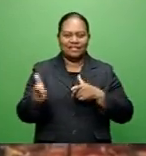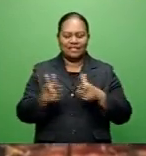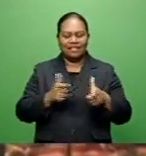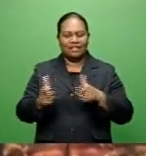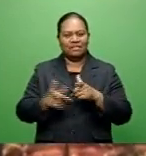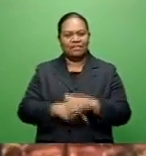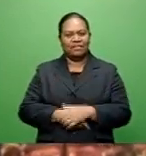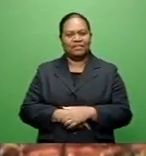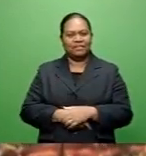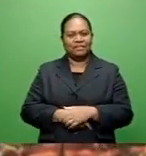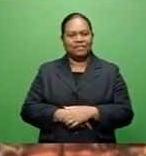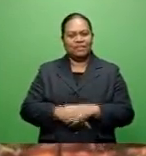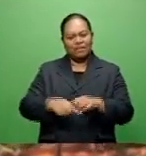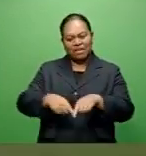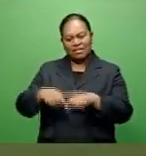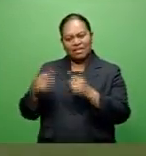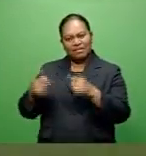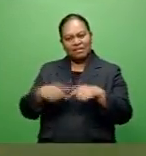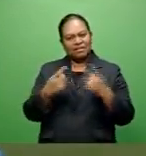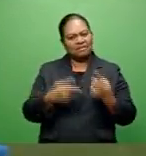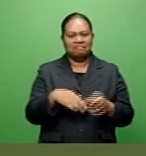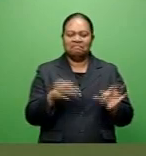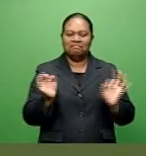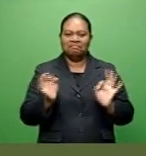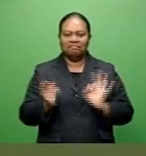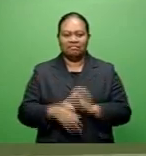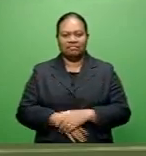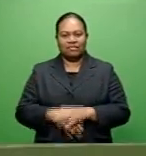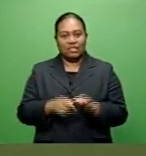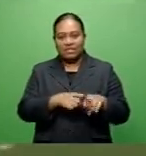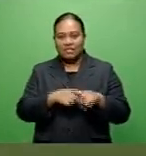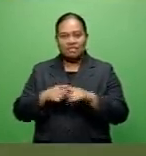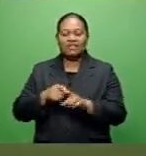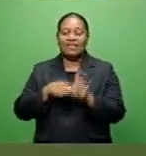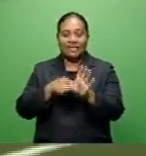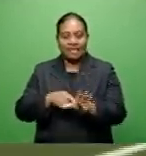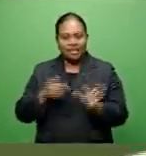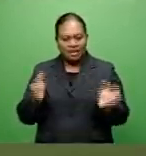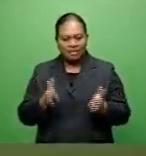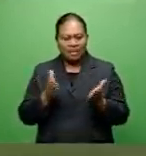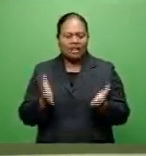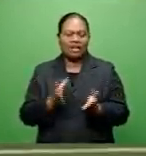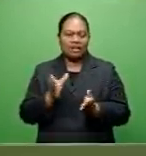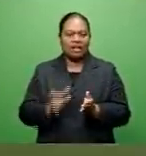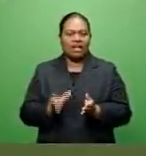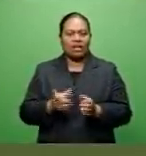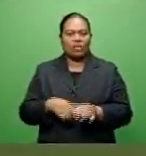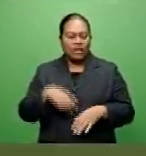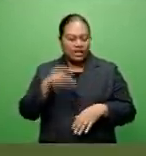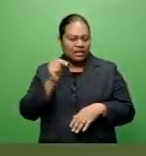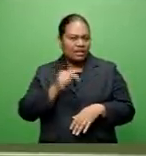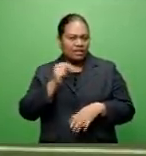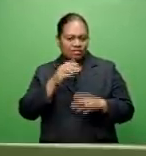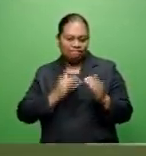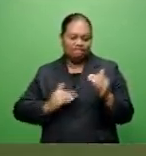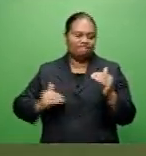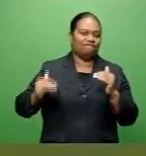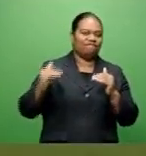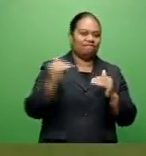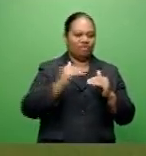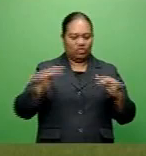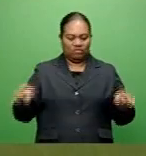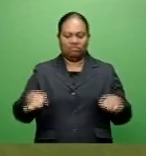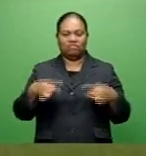not different from both of us. This would mean that young players in the national squad will need to step up to compete